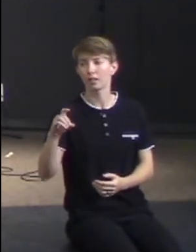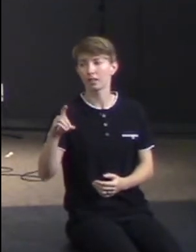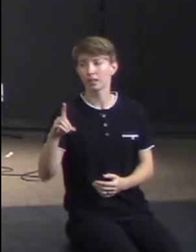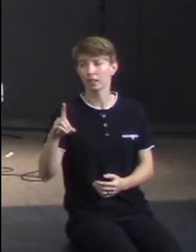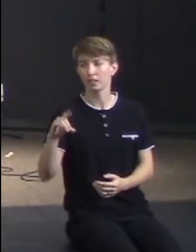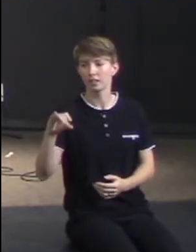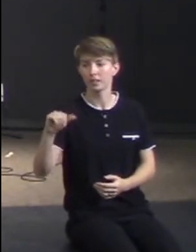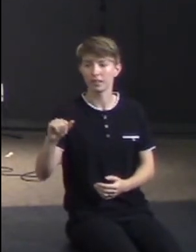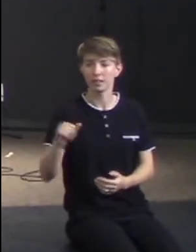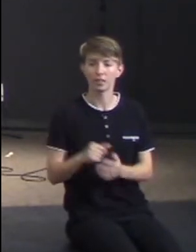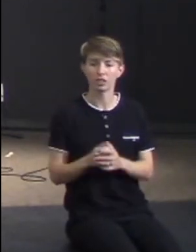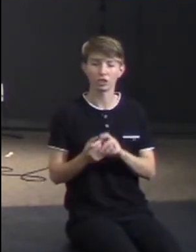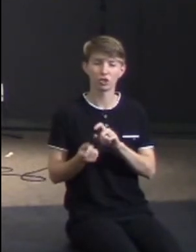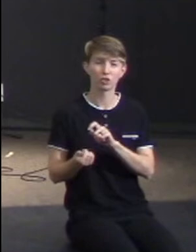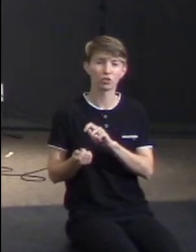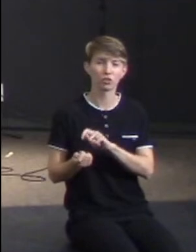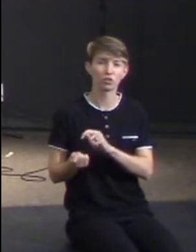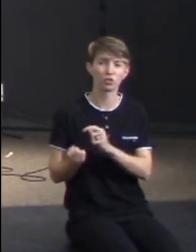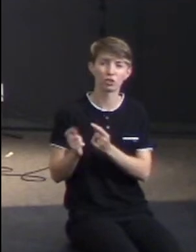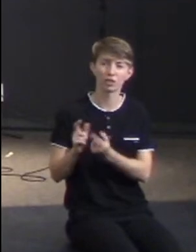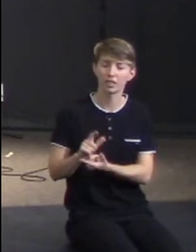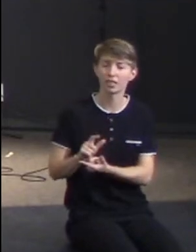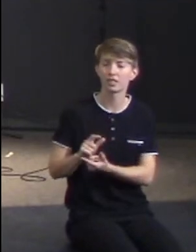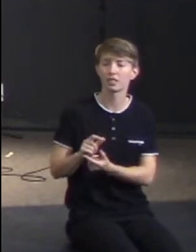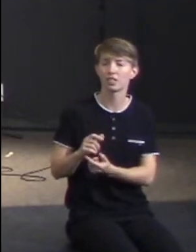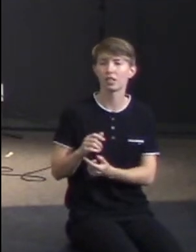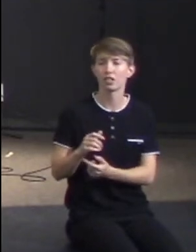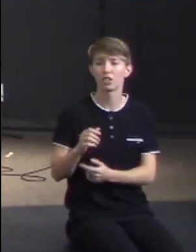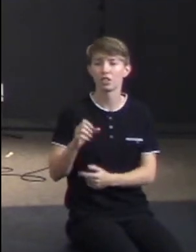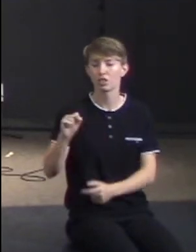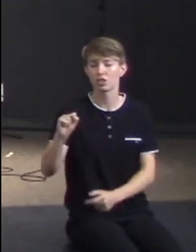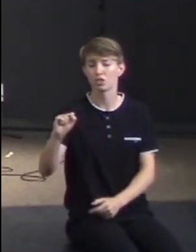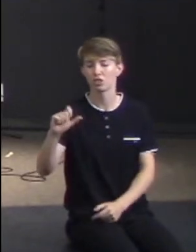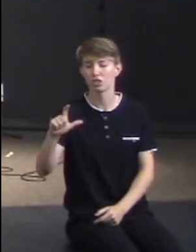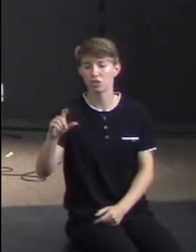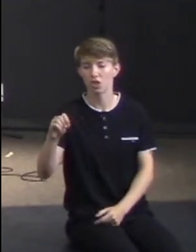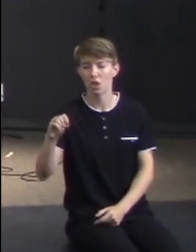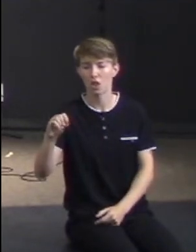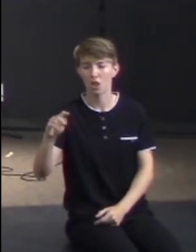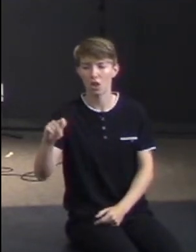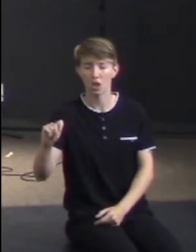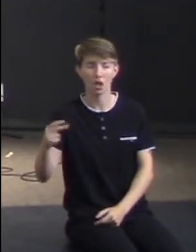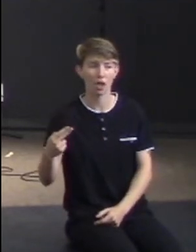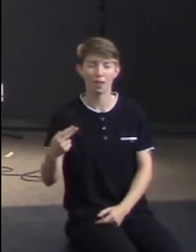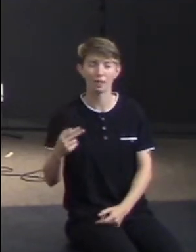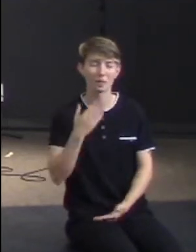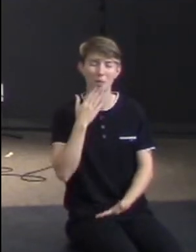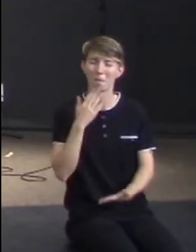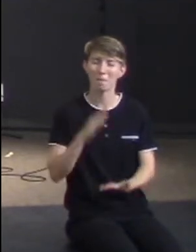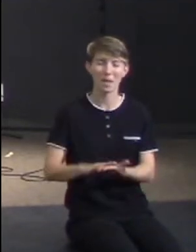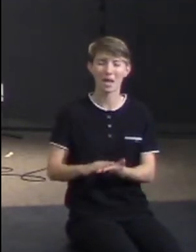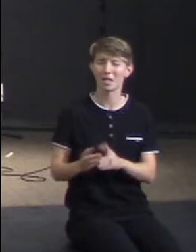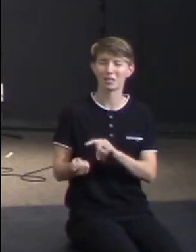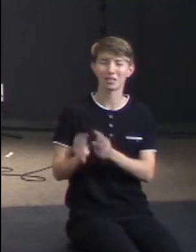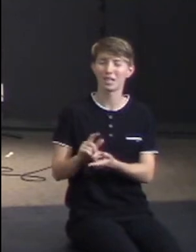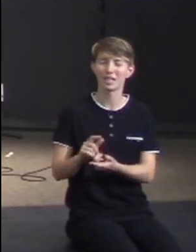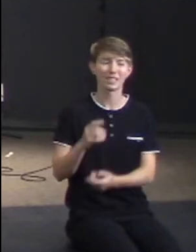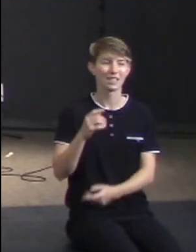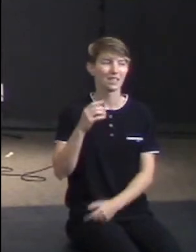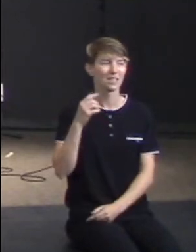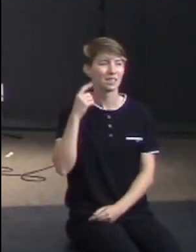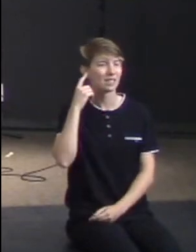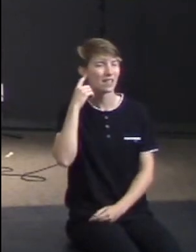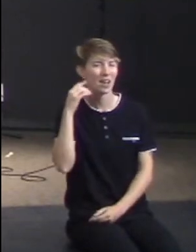a bad translation. Sloth sounds like you're just moving too slow. Sloth sounds like, you know, you're hanging out in